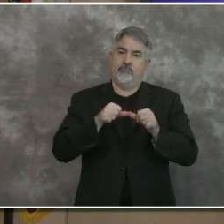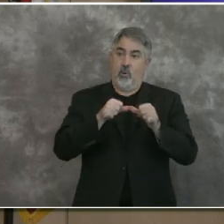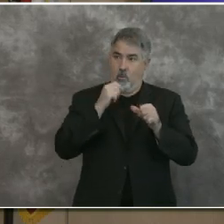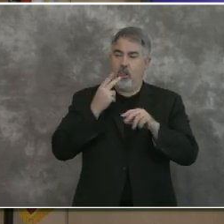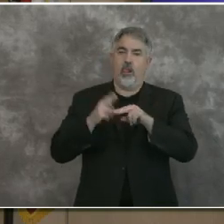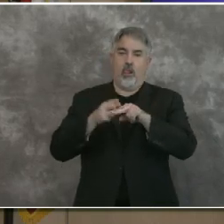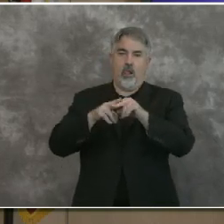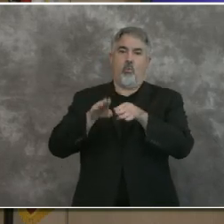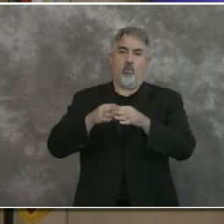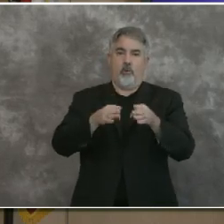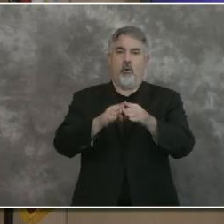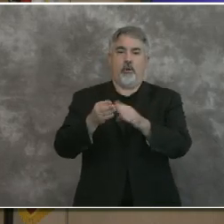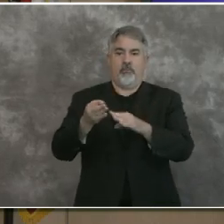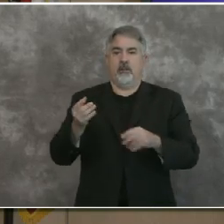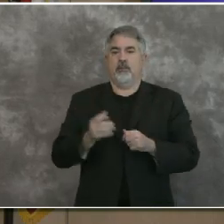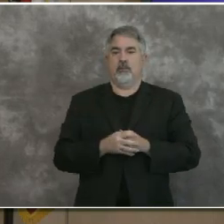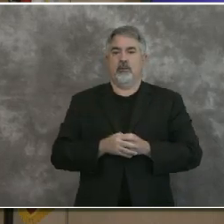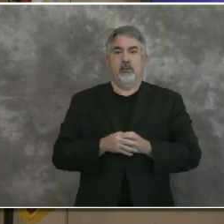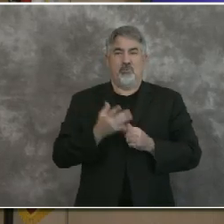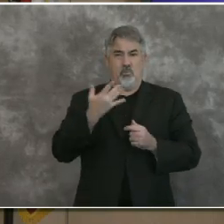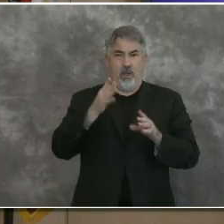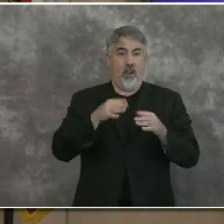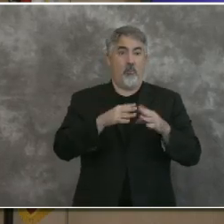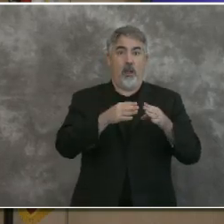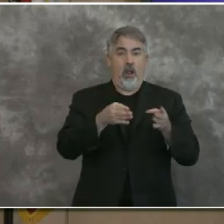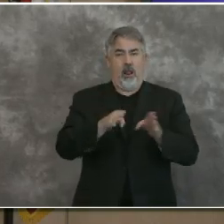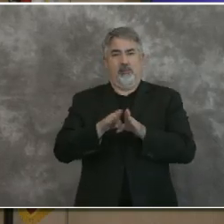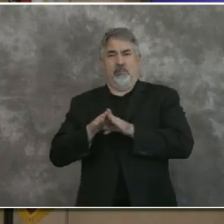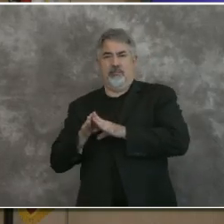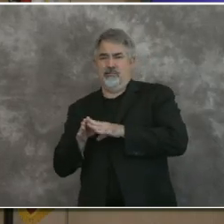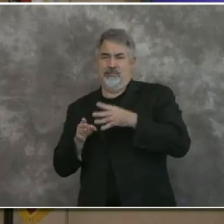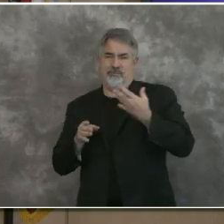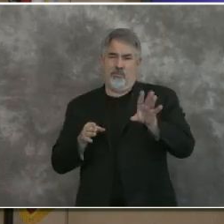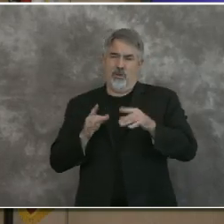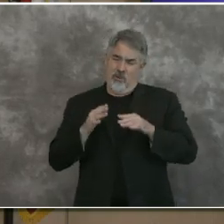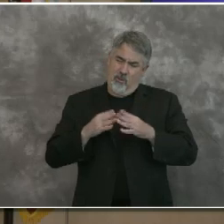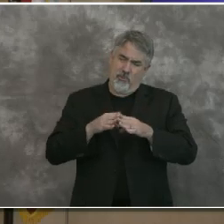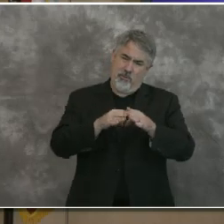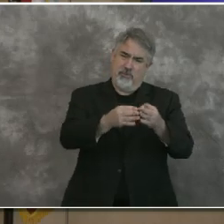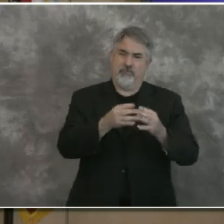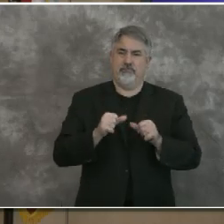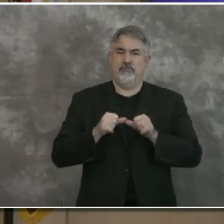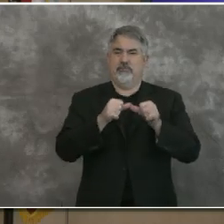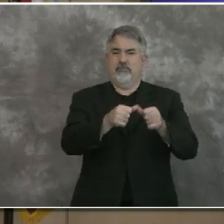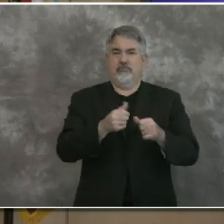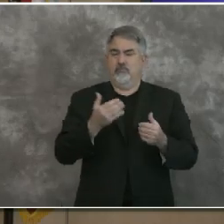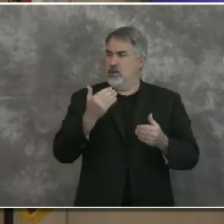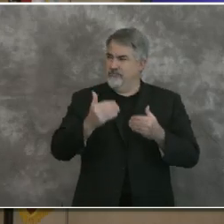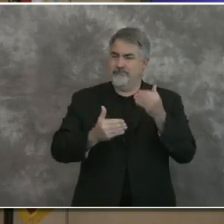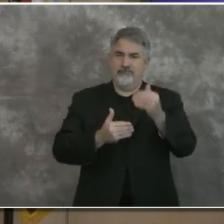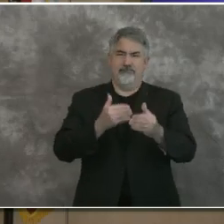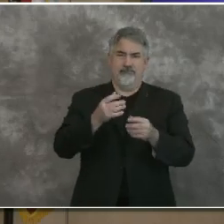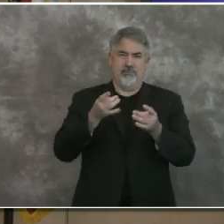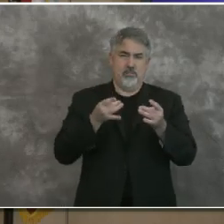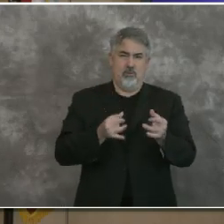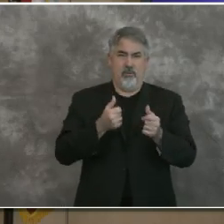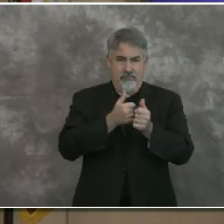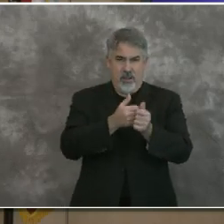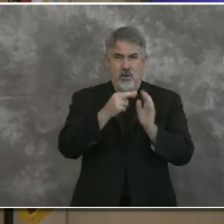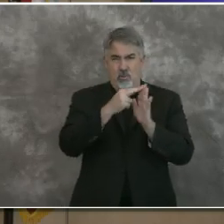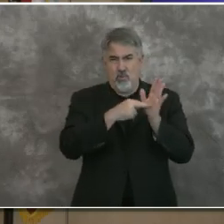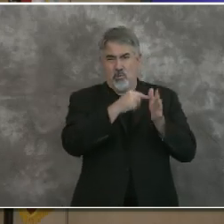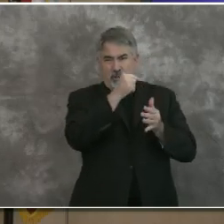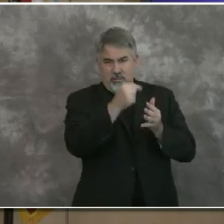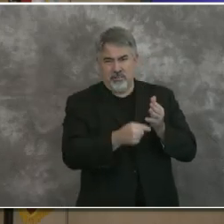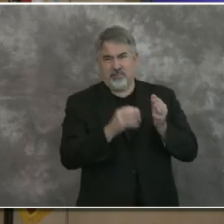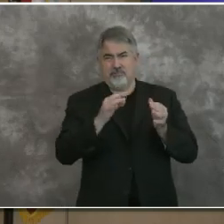only protects public health, but also protects a smooth economic recovery. The best way for us to come out of this is together. As a